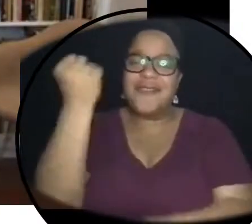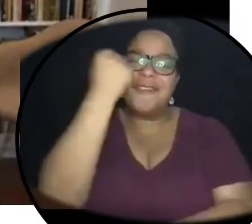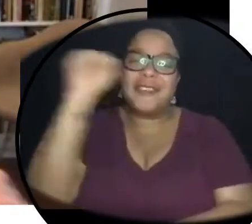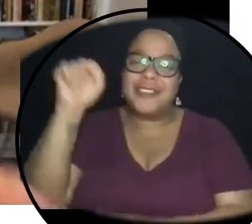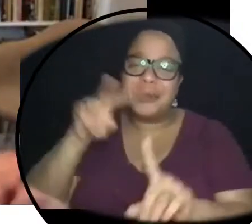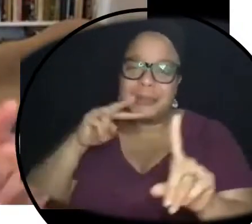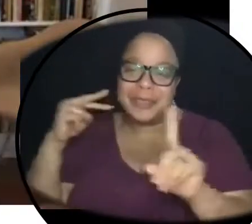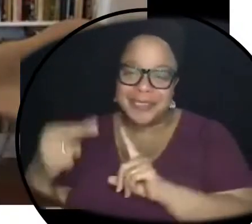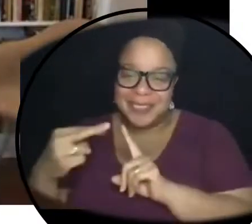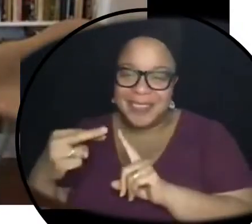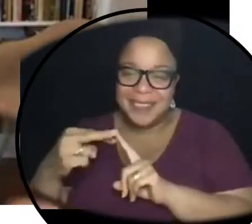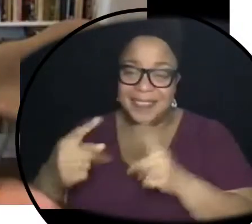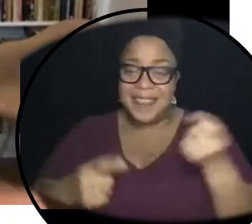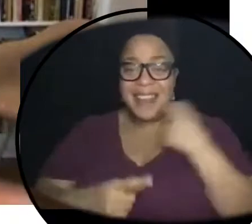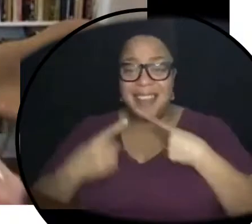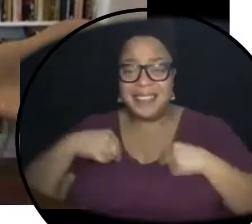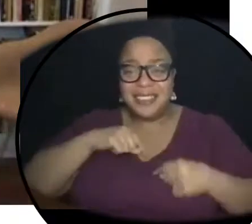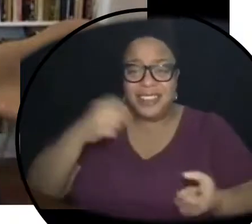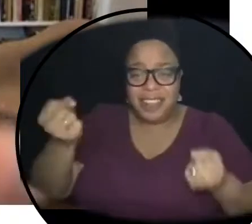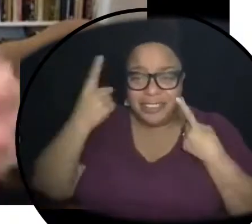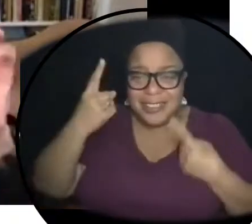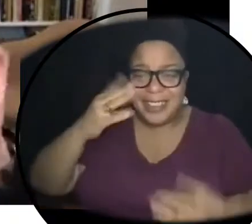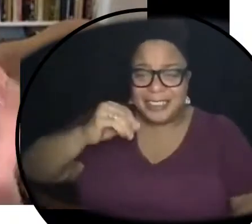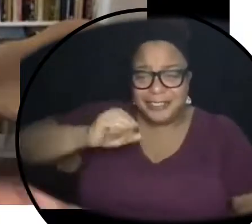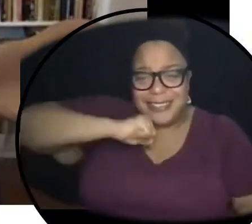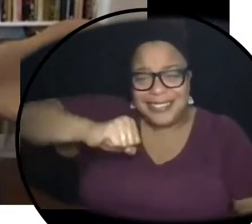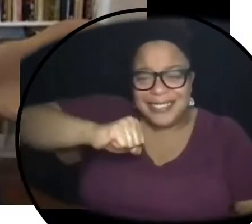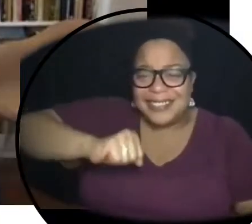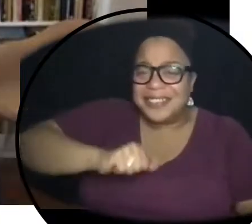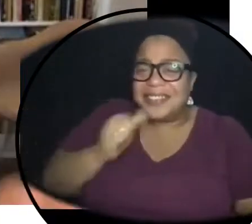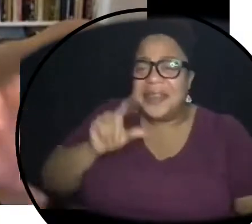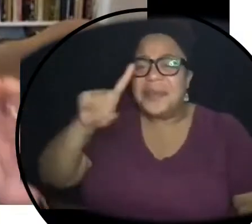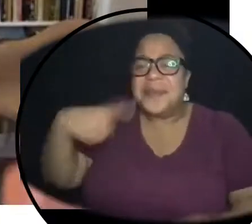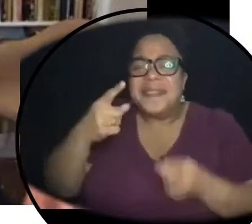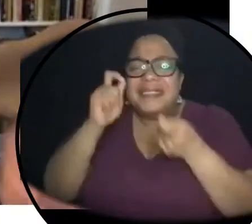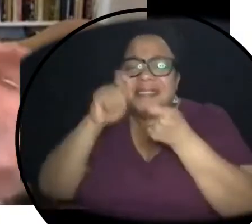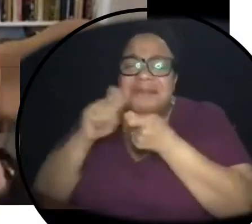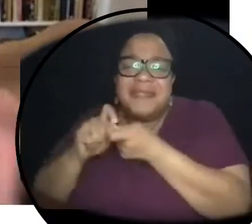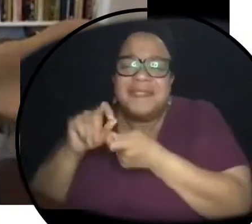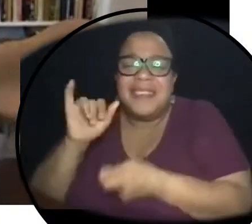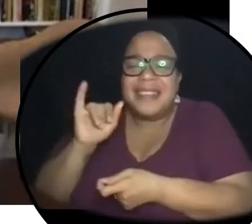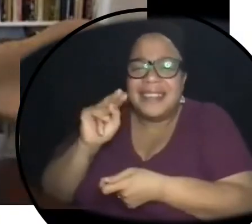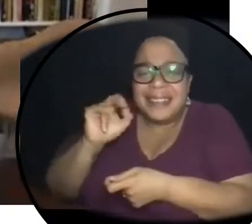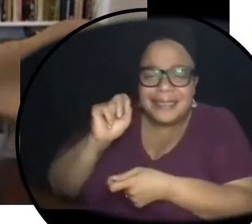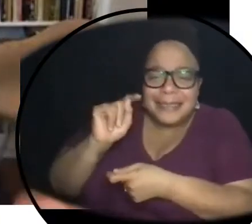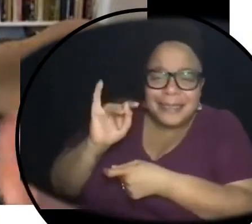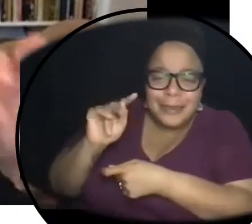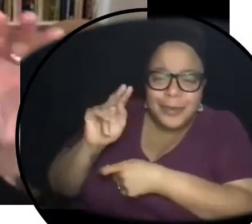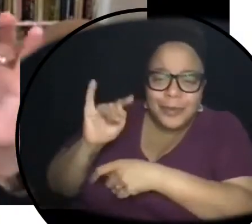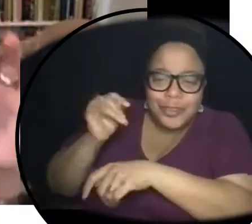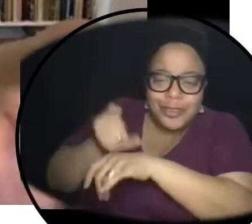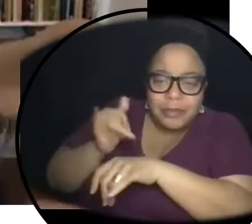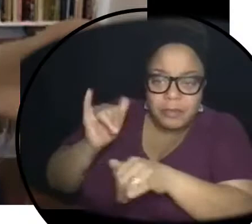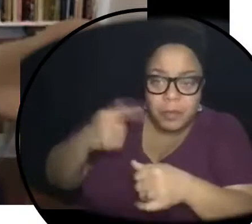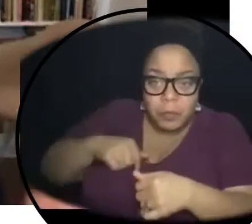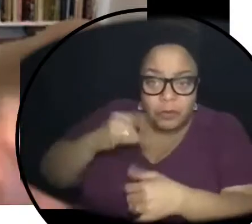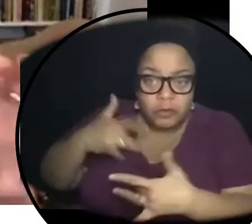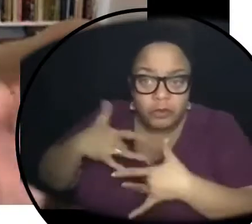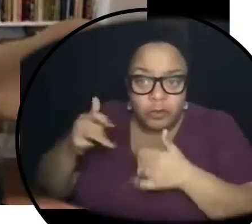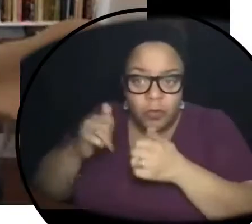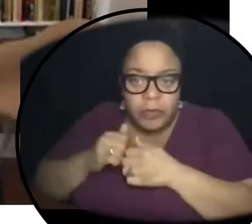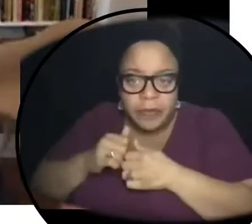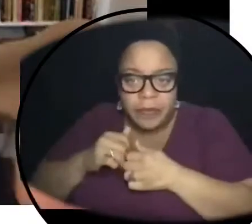the name of an institution that is so deeply flawed, so structurally racist, so